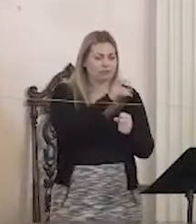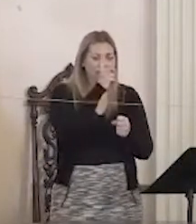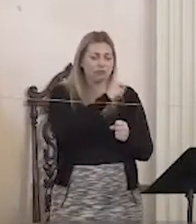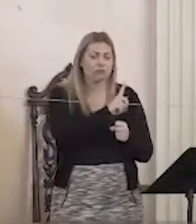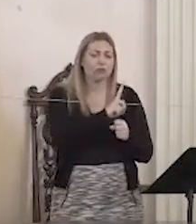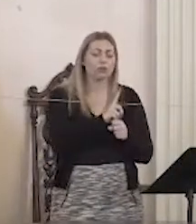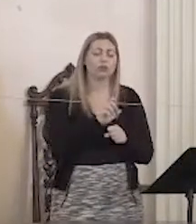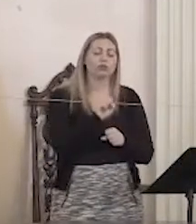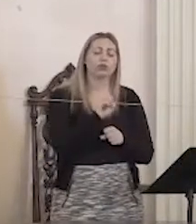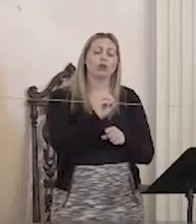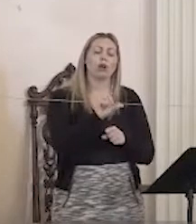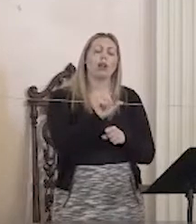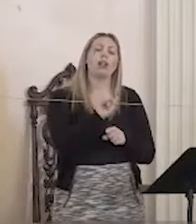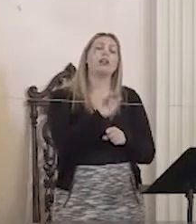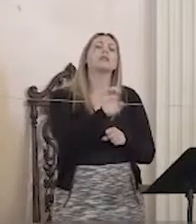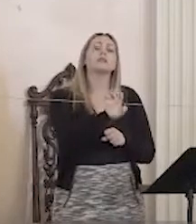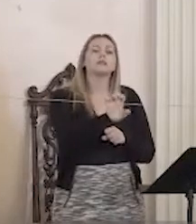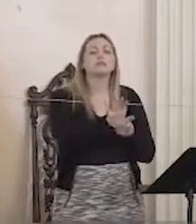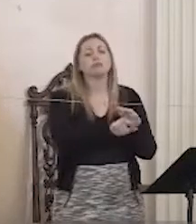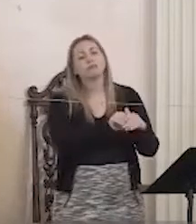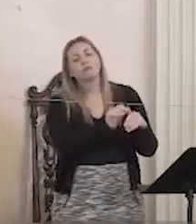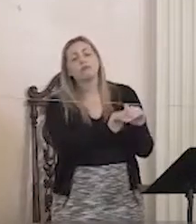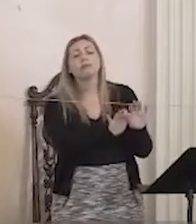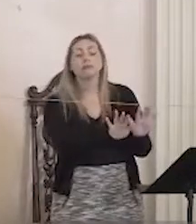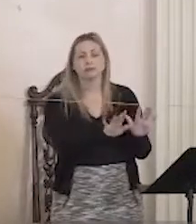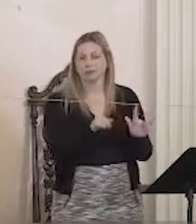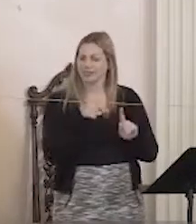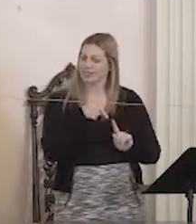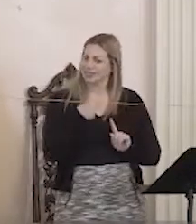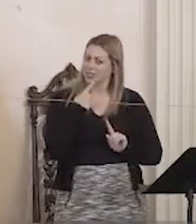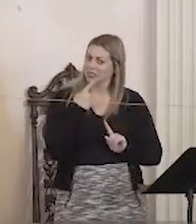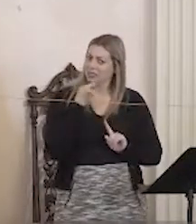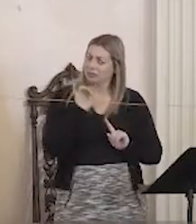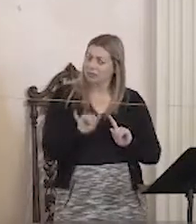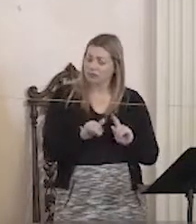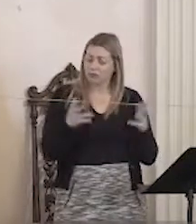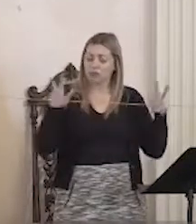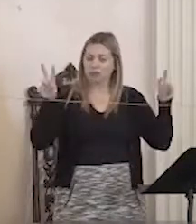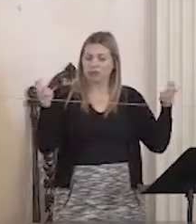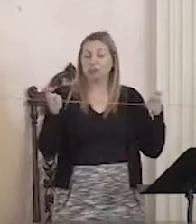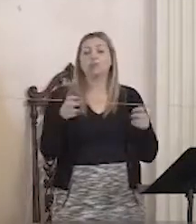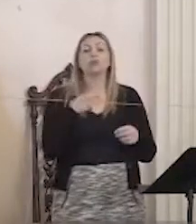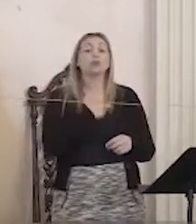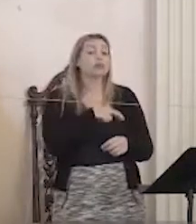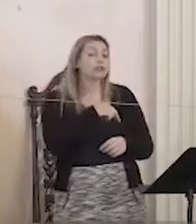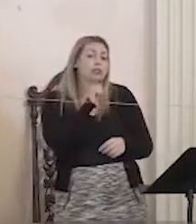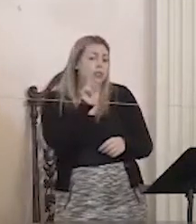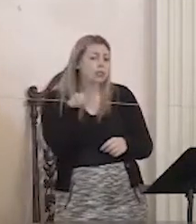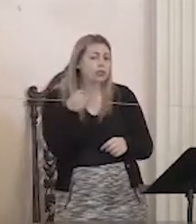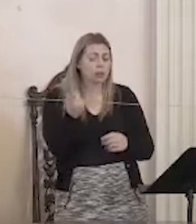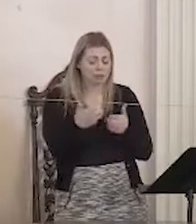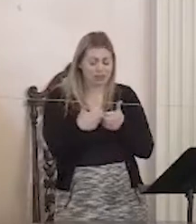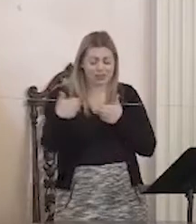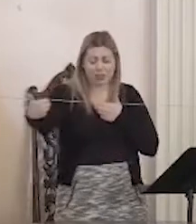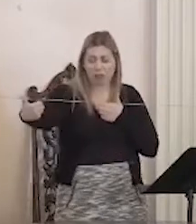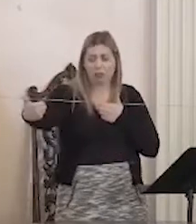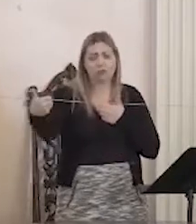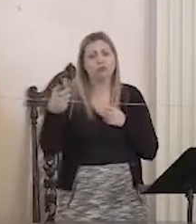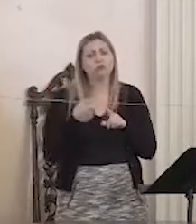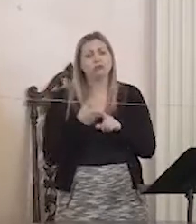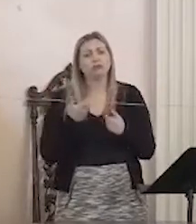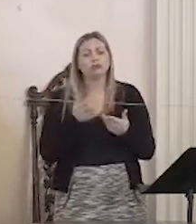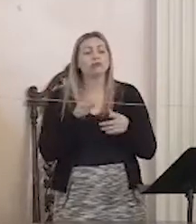solace." And he insisted that, quote, "religion is not something separate and apart